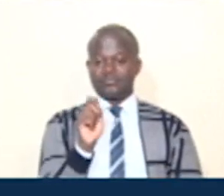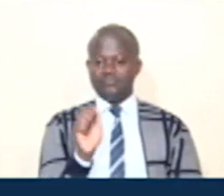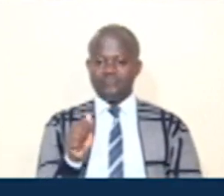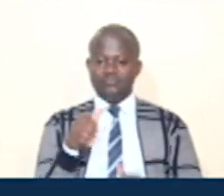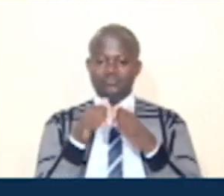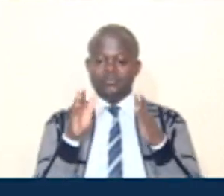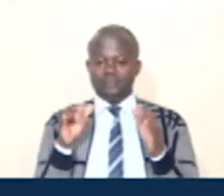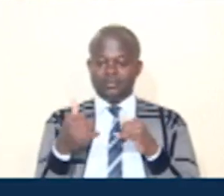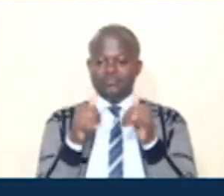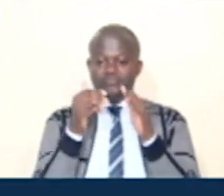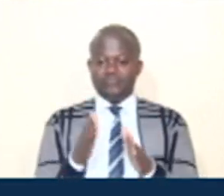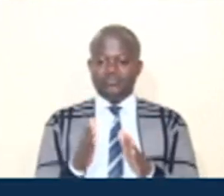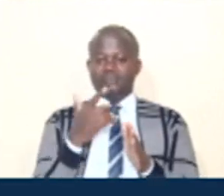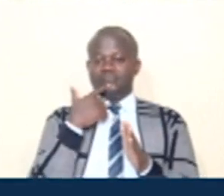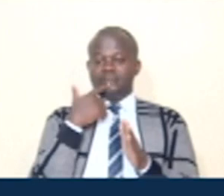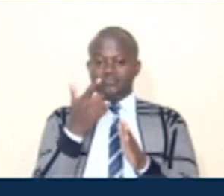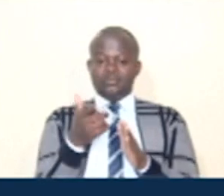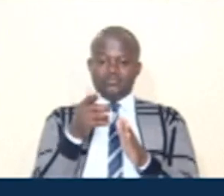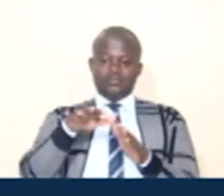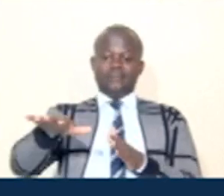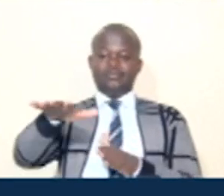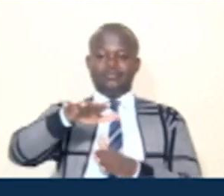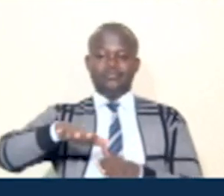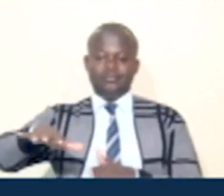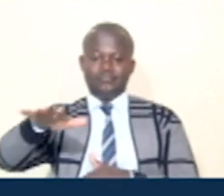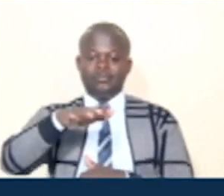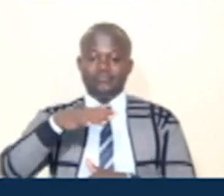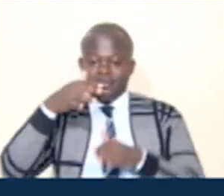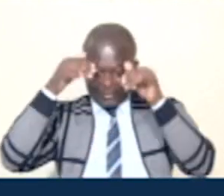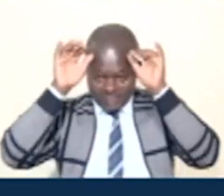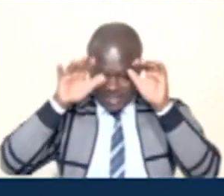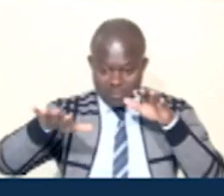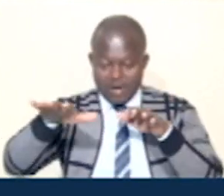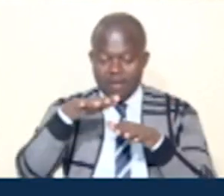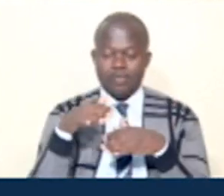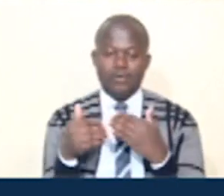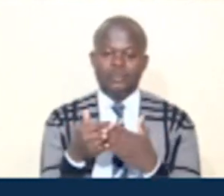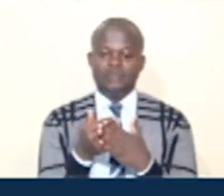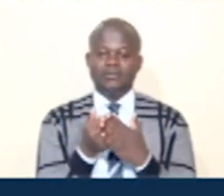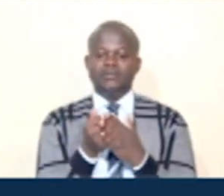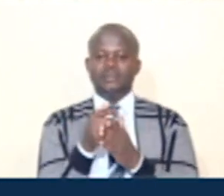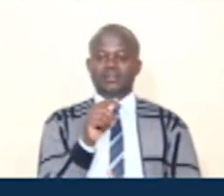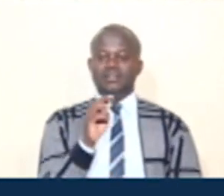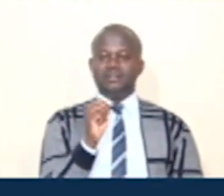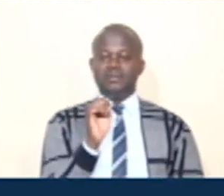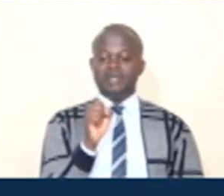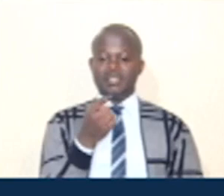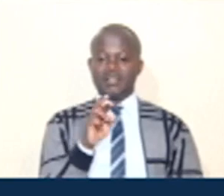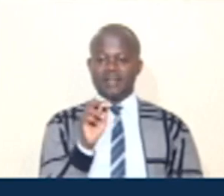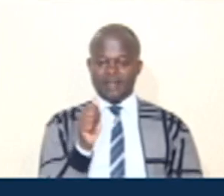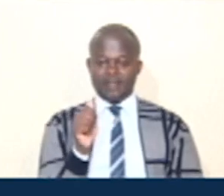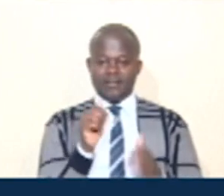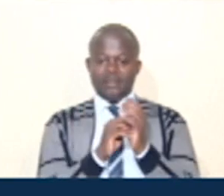twafunguye uyu mukino hari ibibuga biri inyamirambo hari ibiri Kimisagara hari